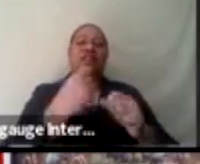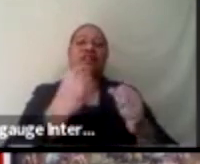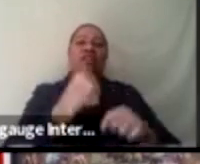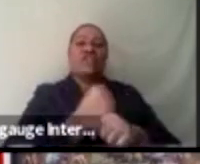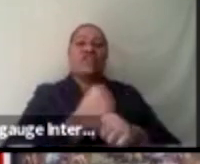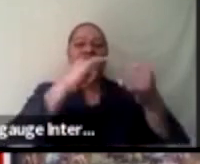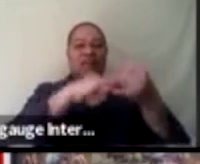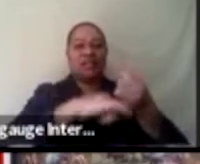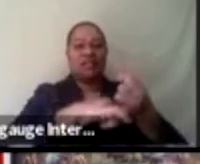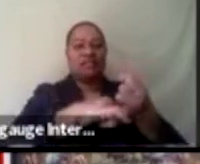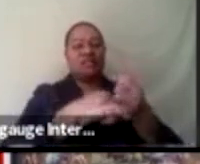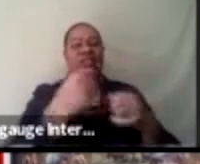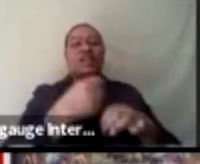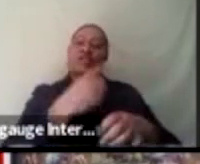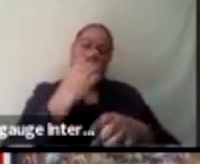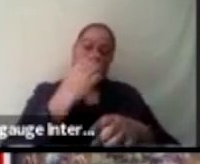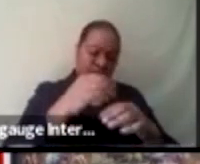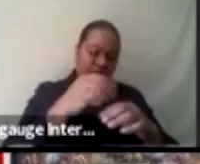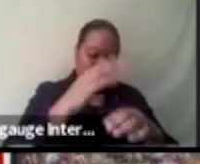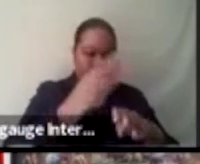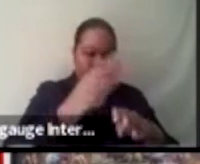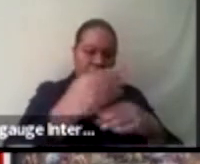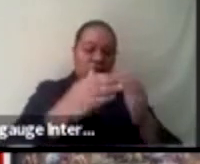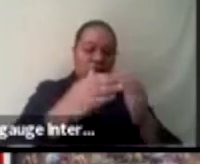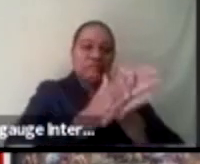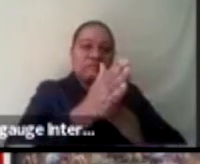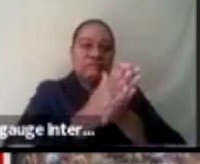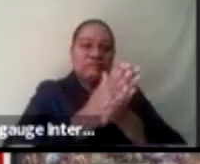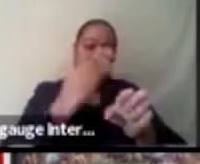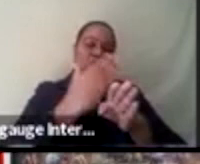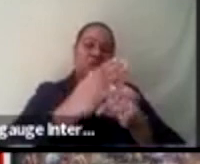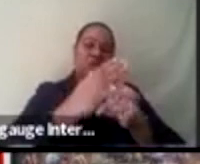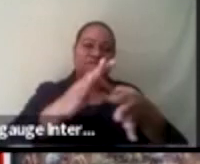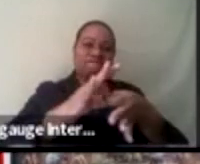forward to working closely with you.